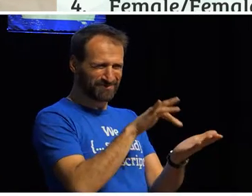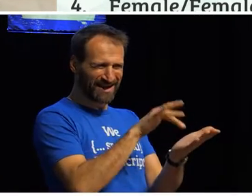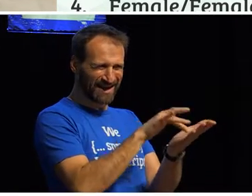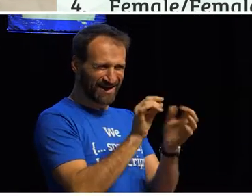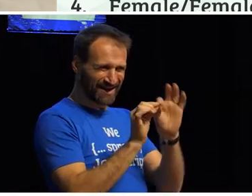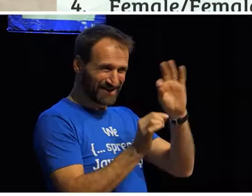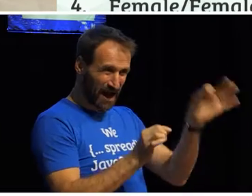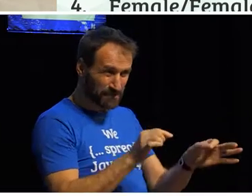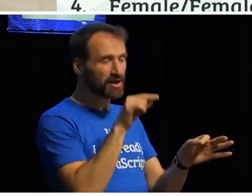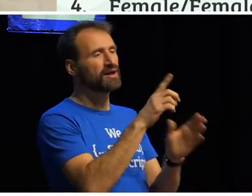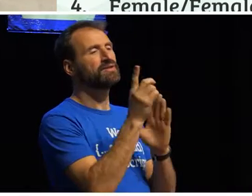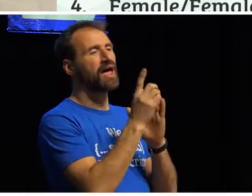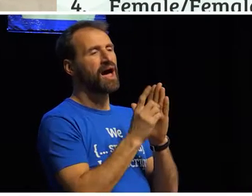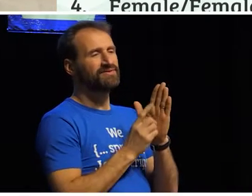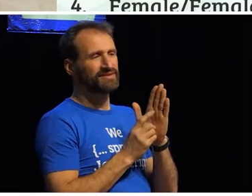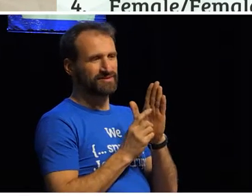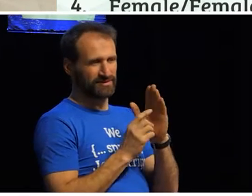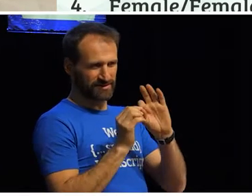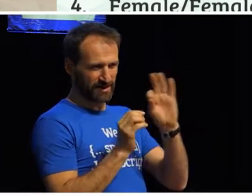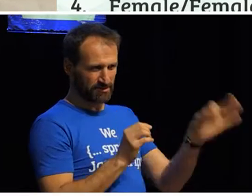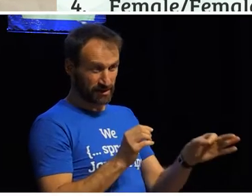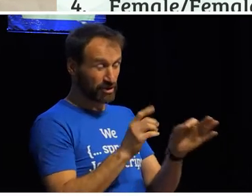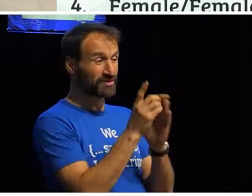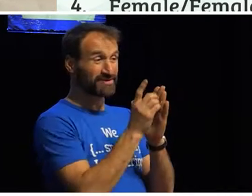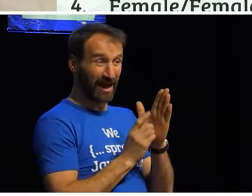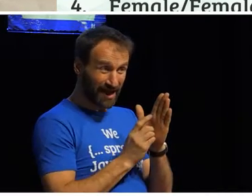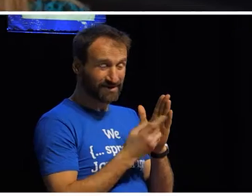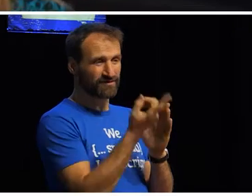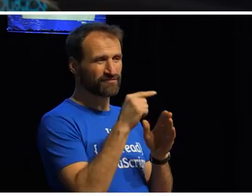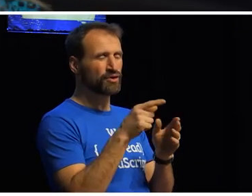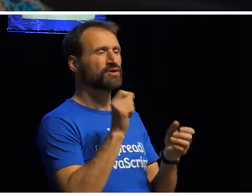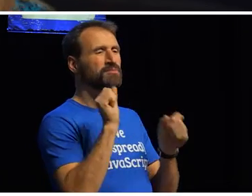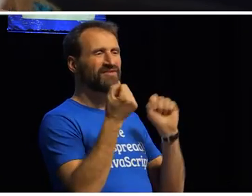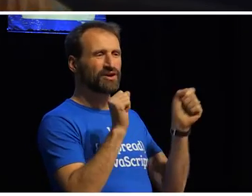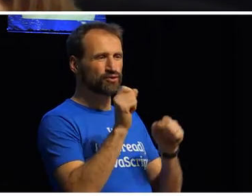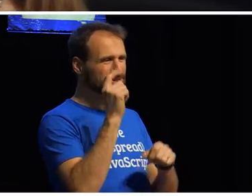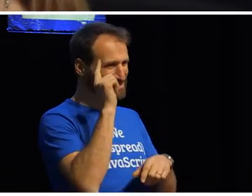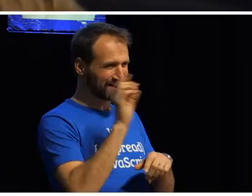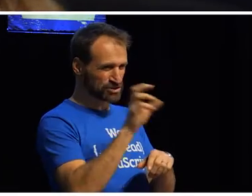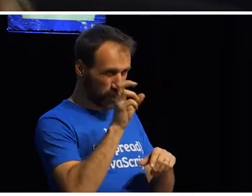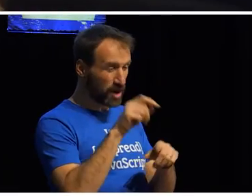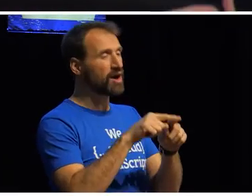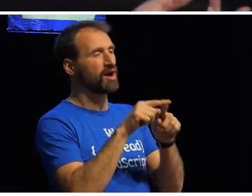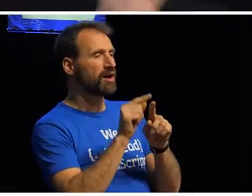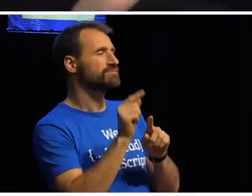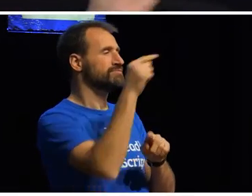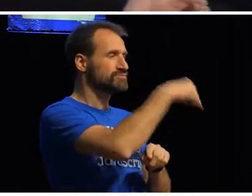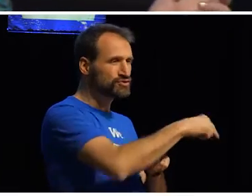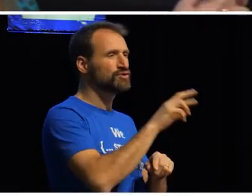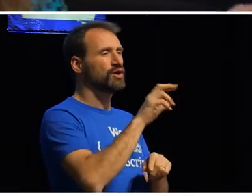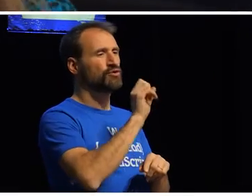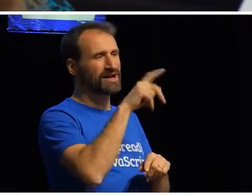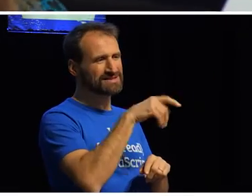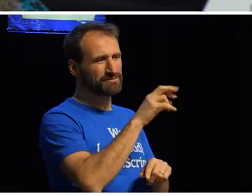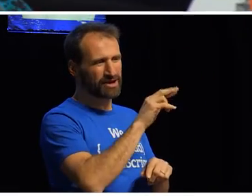picture, is a data. So data sent from this motion sensor goes to a Raspberry Pi via